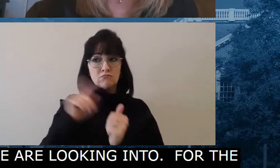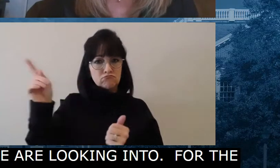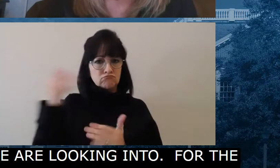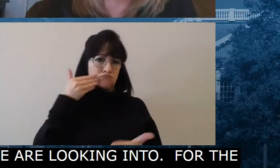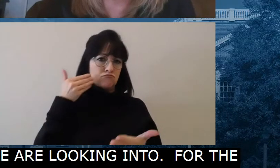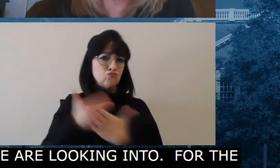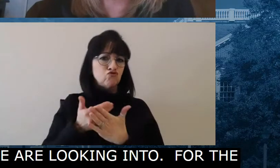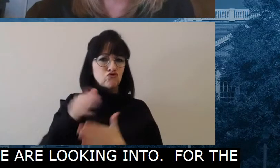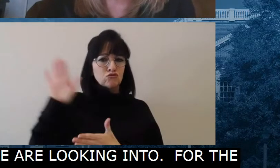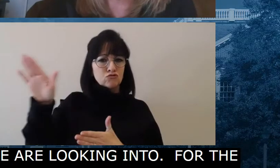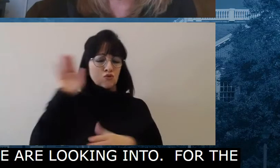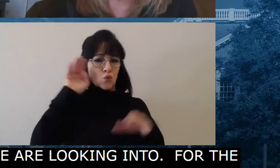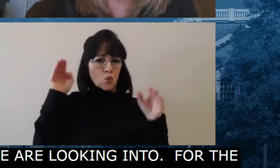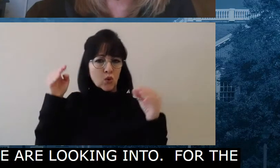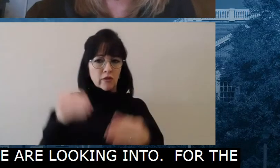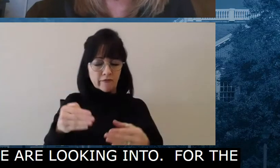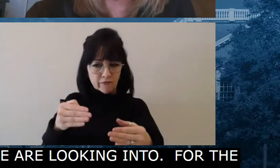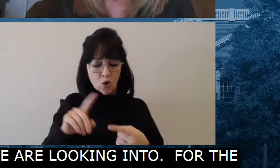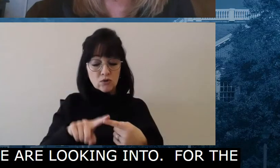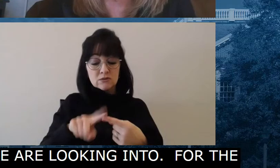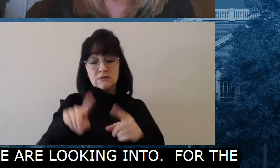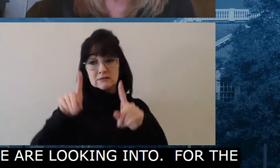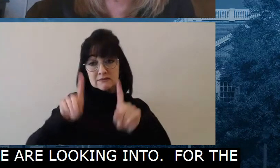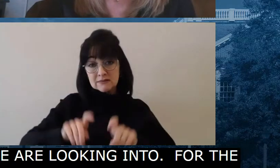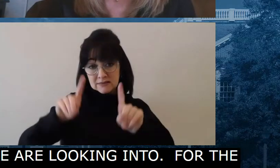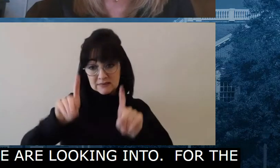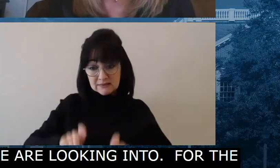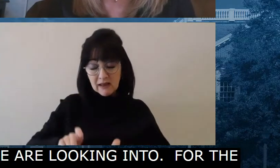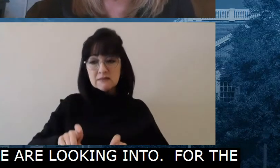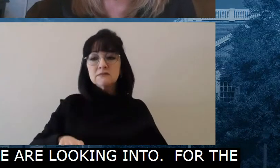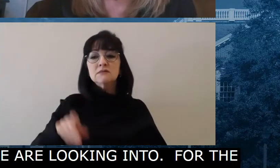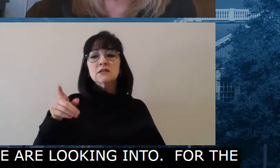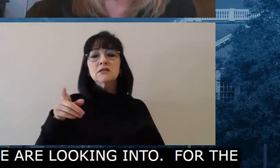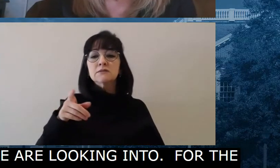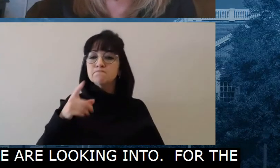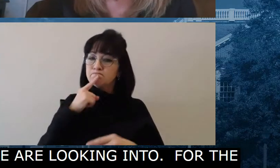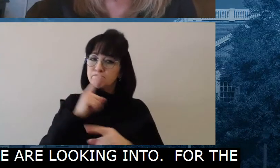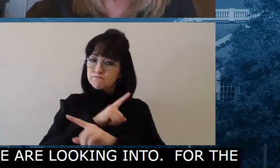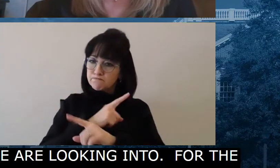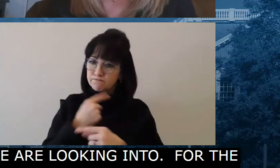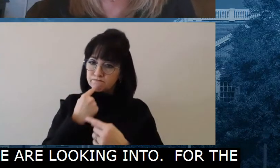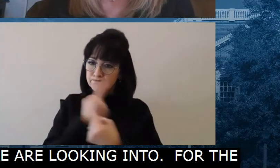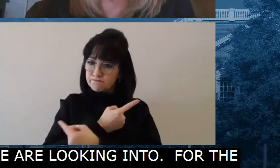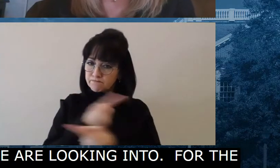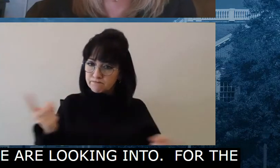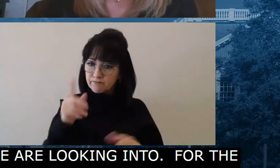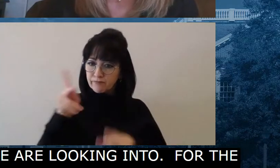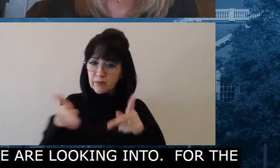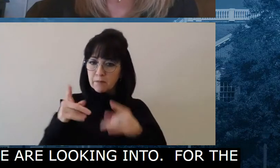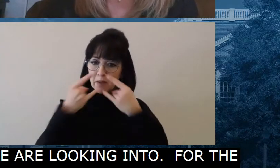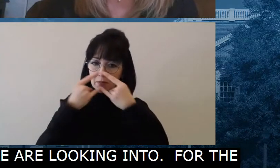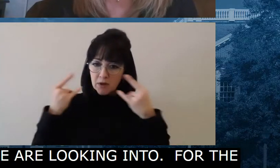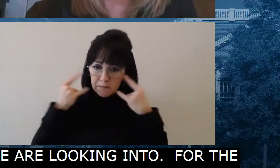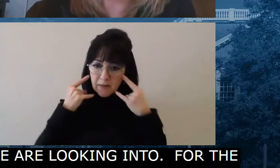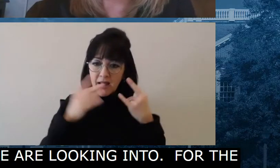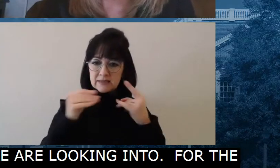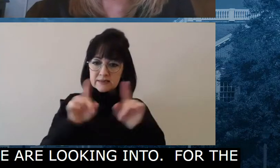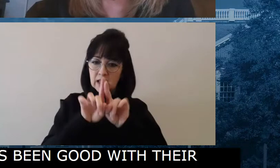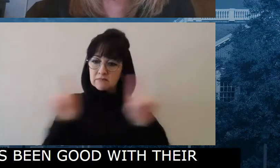focus on testing and social distancing, mask wearing for athletes. But it is something that we